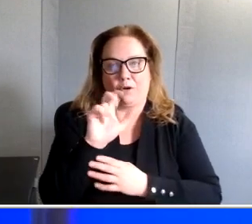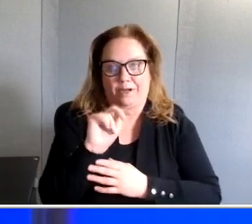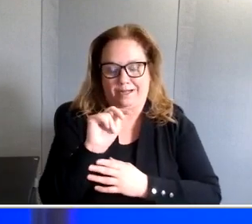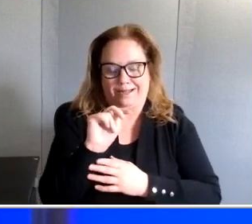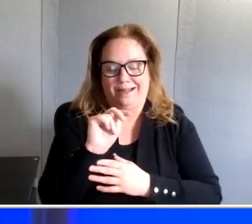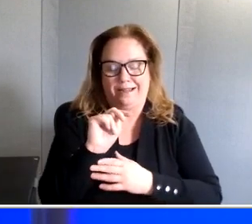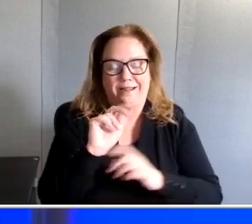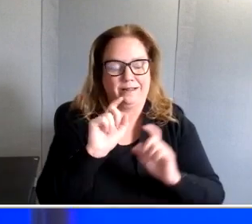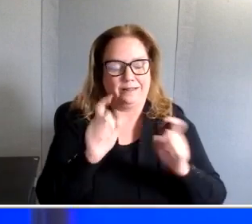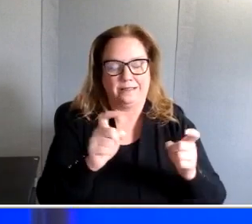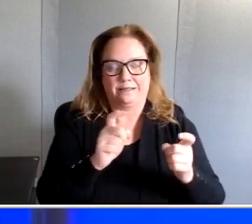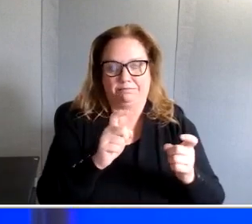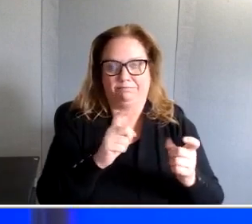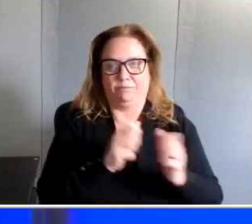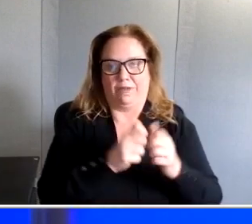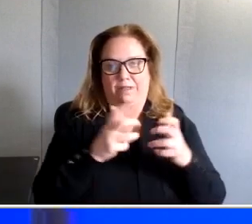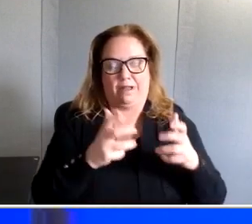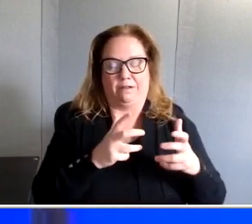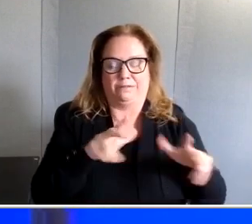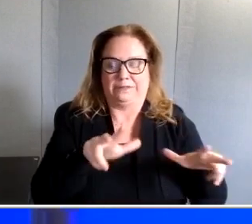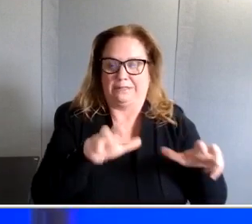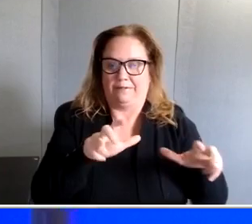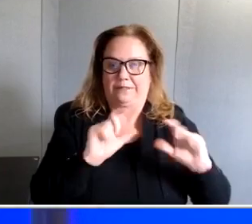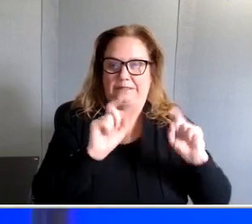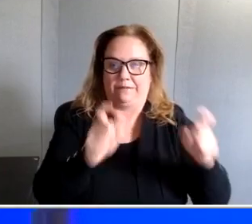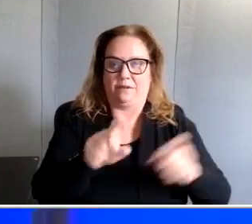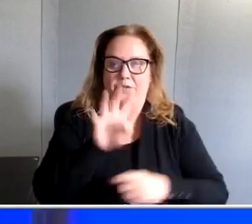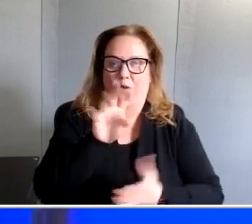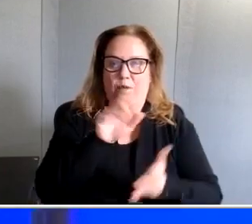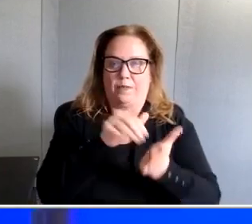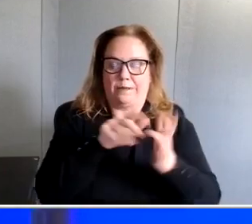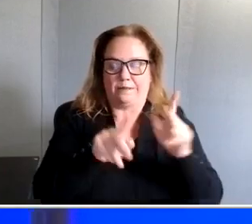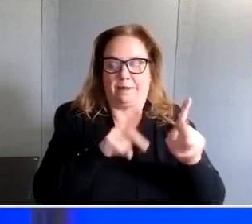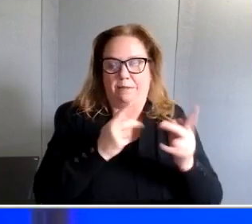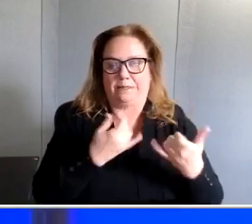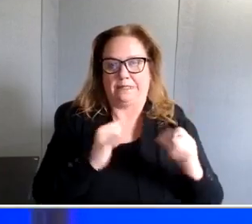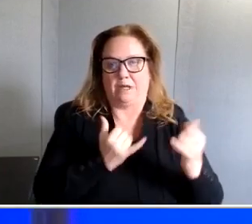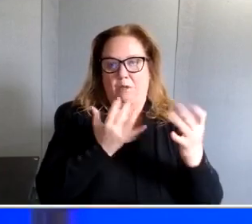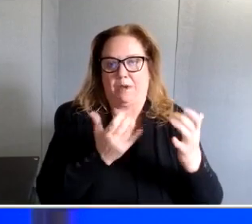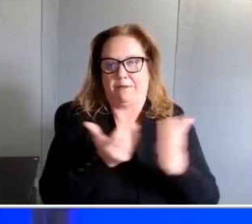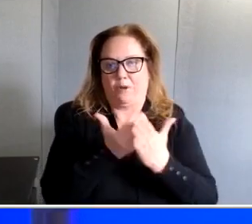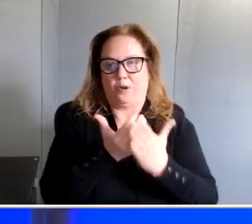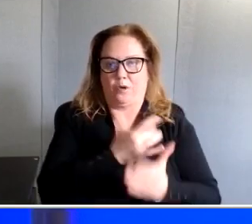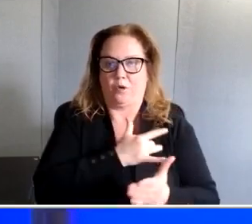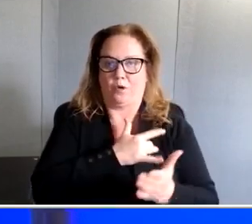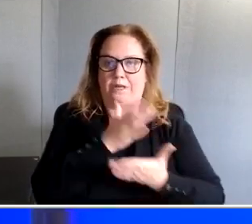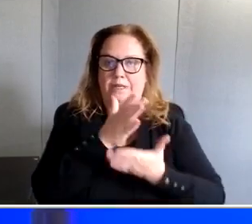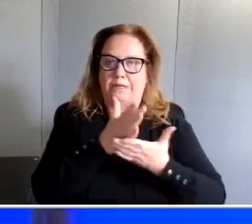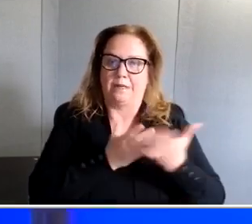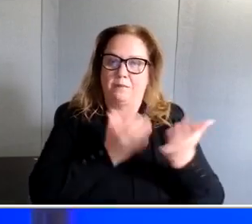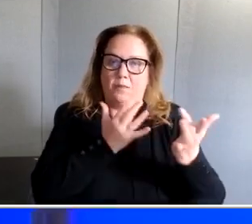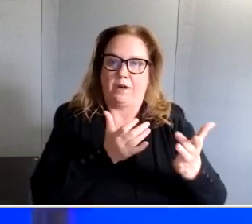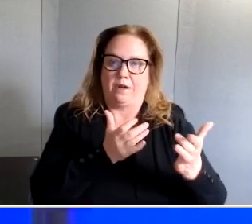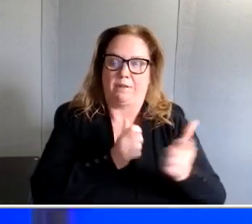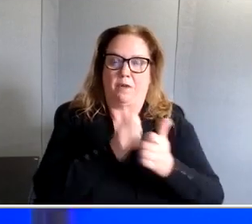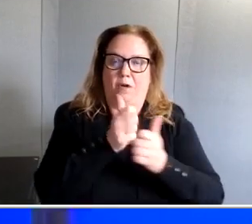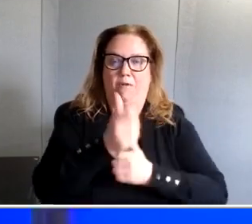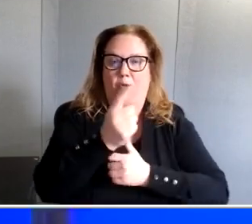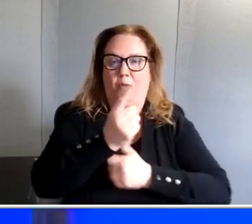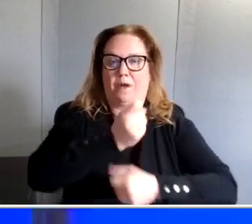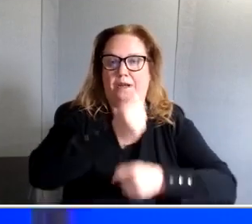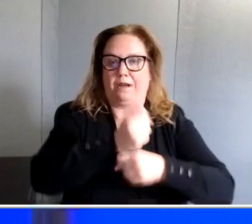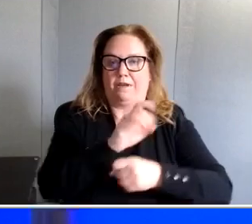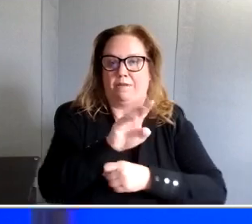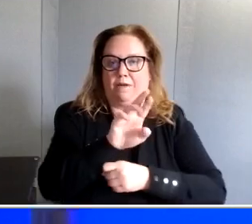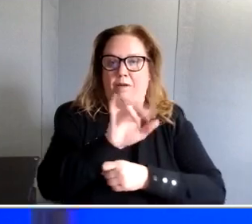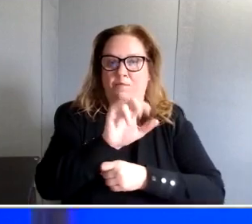there are around 4,000 people in the U.S. waiting for a new heart. Some end up waiting more than a year. For Brian Pitts,